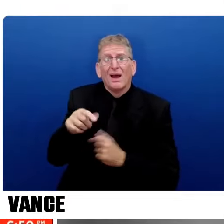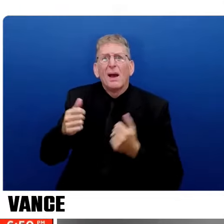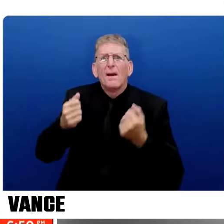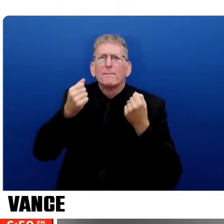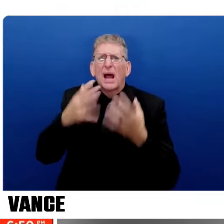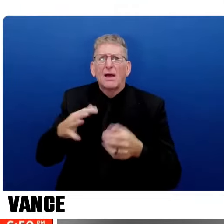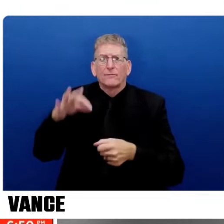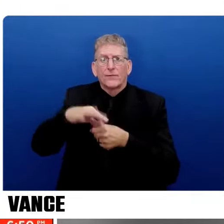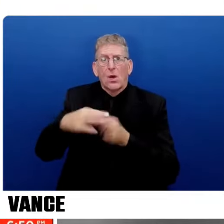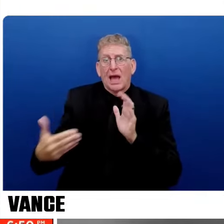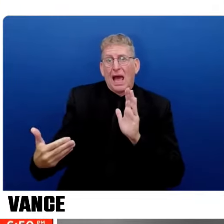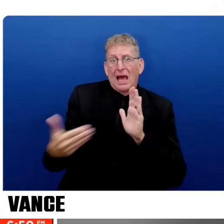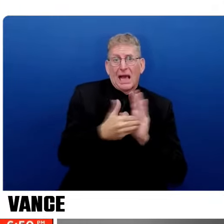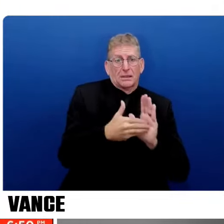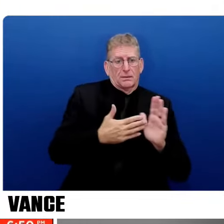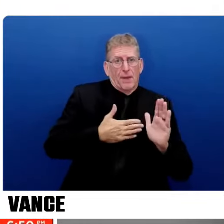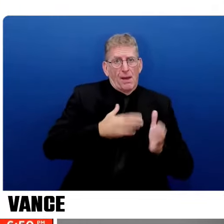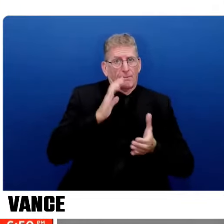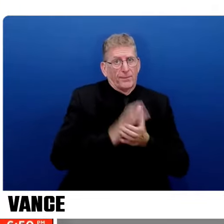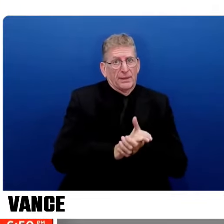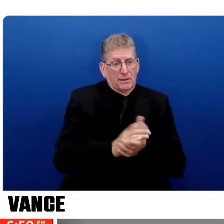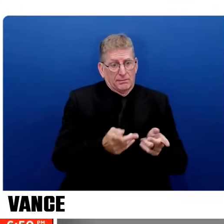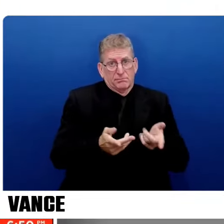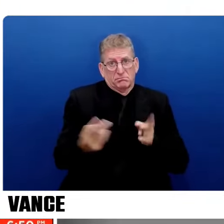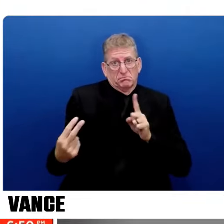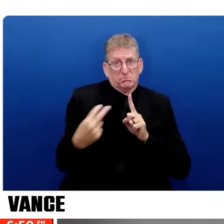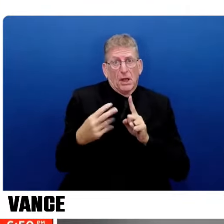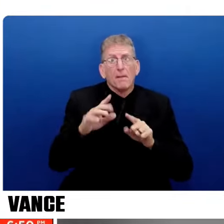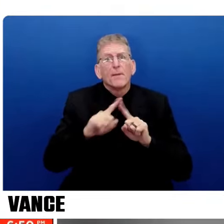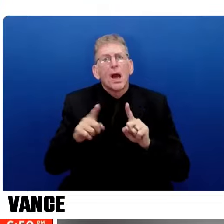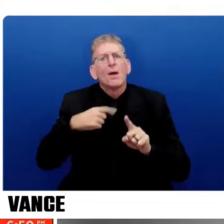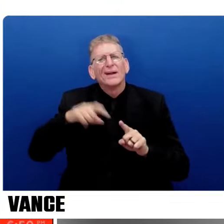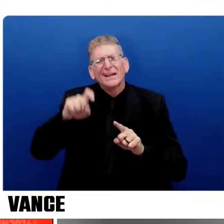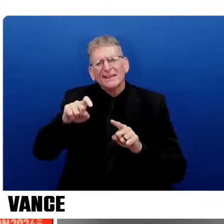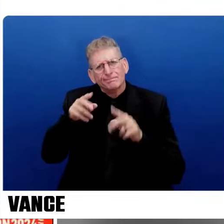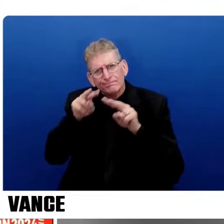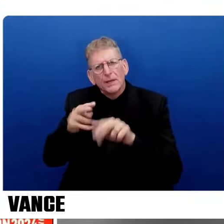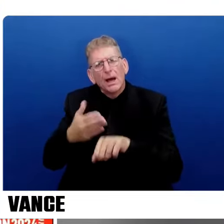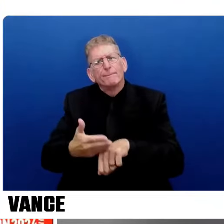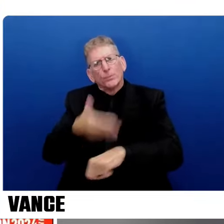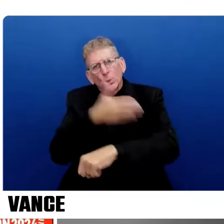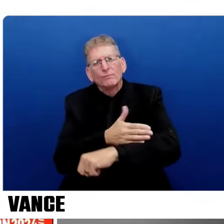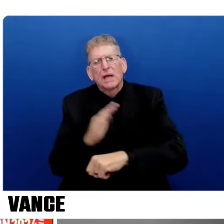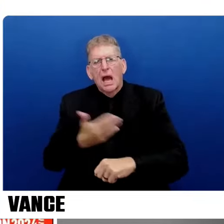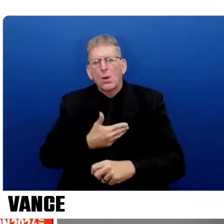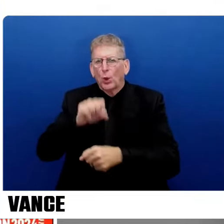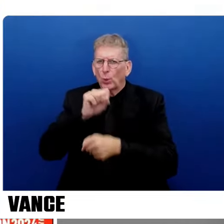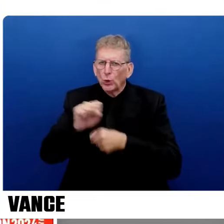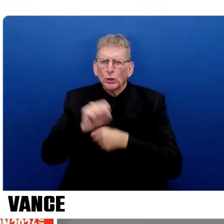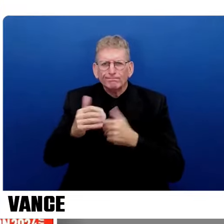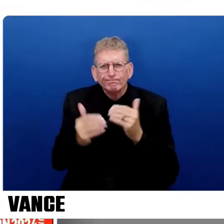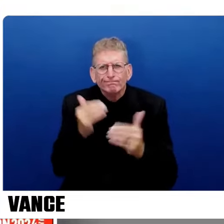got to do a better job at winning back people's trust. So many young women would love to have families. So many young women also see an unplanned